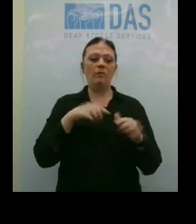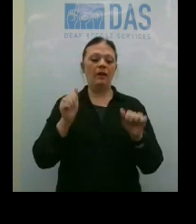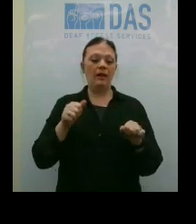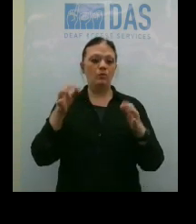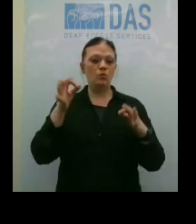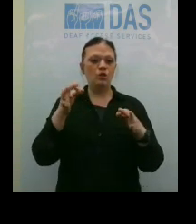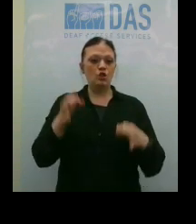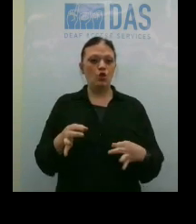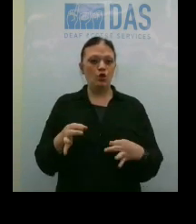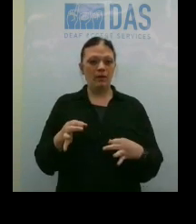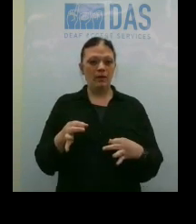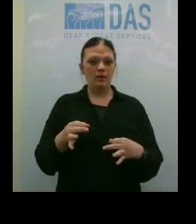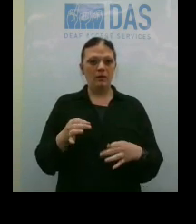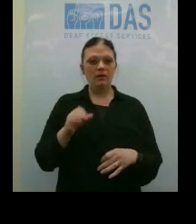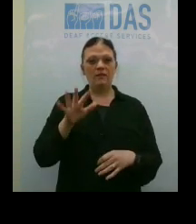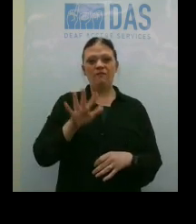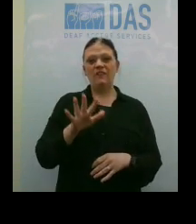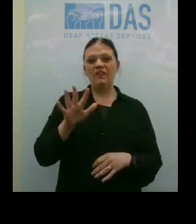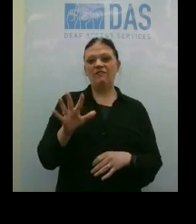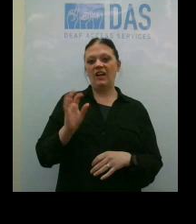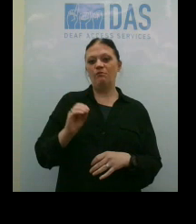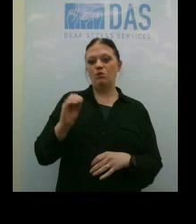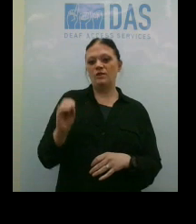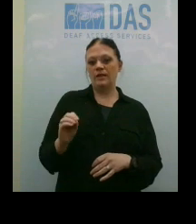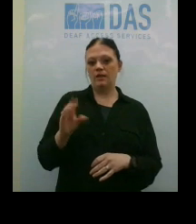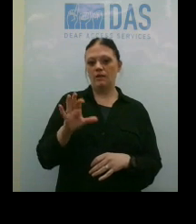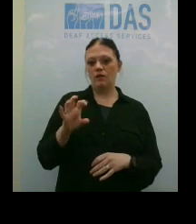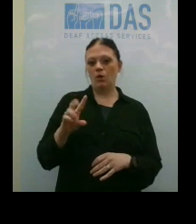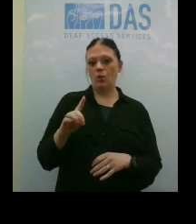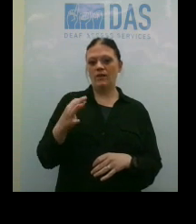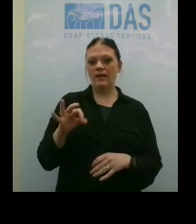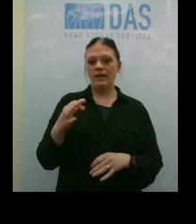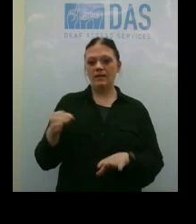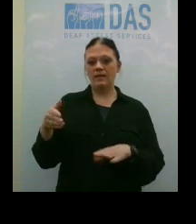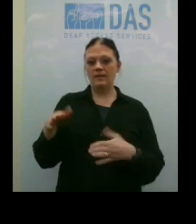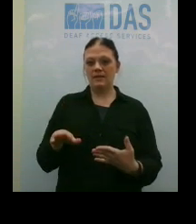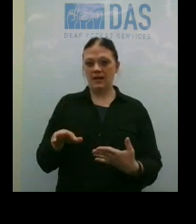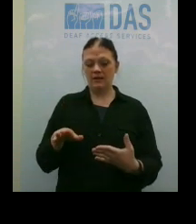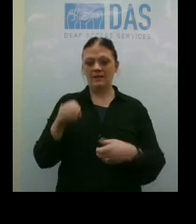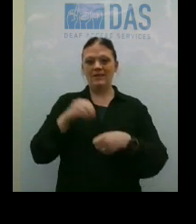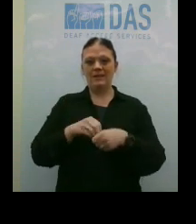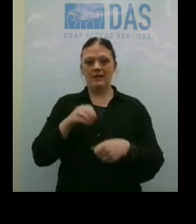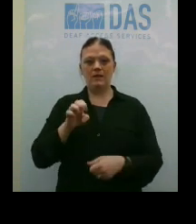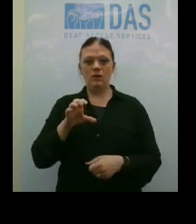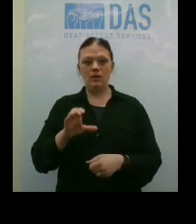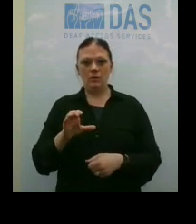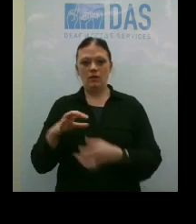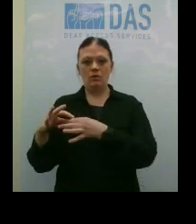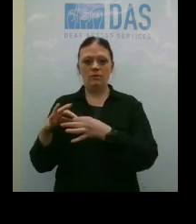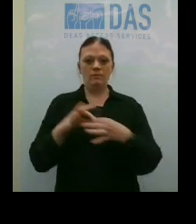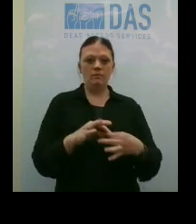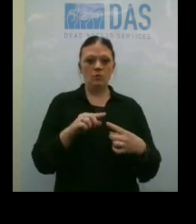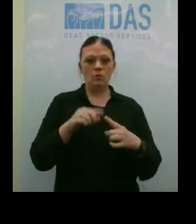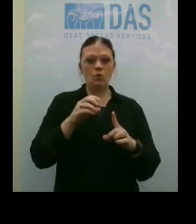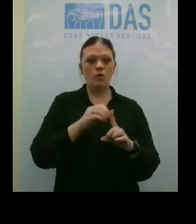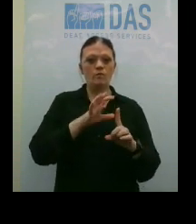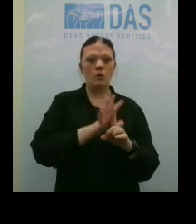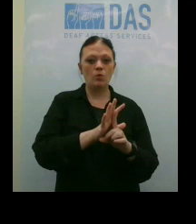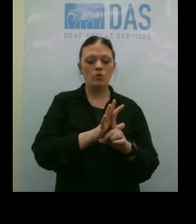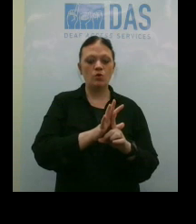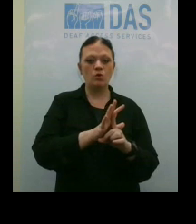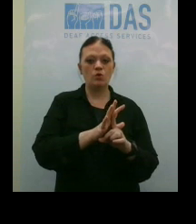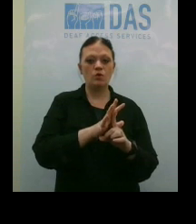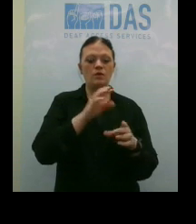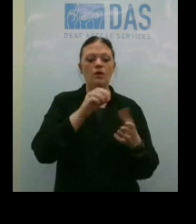determine is that 55% of the COVID-19 deaths in Erie County were associated with exposures in nursing